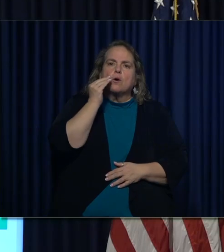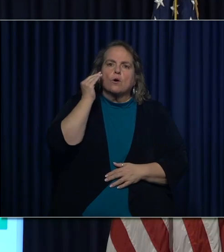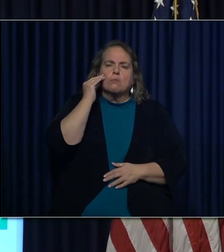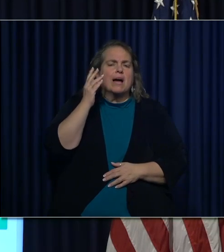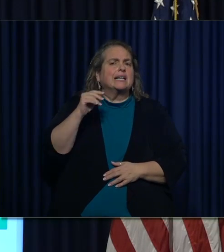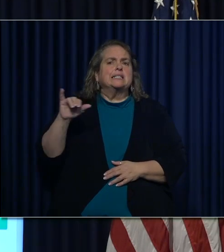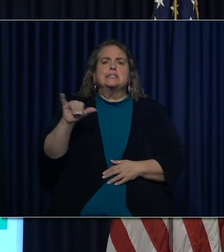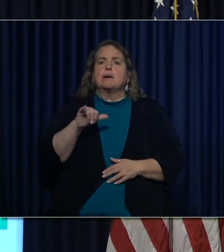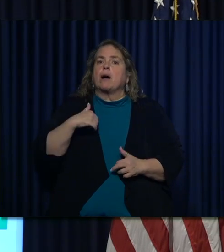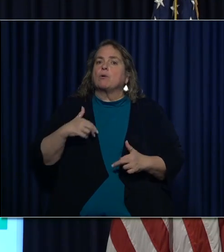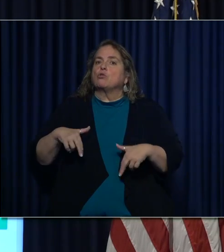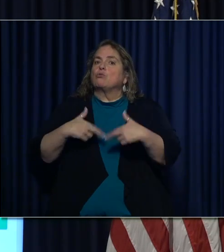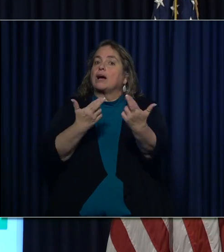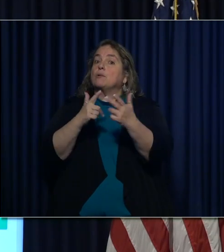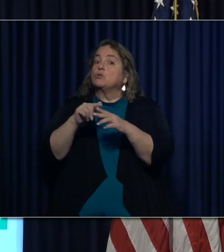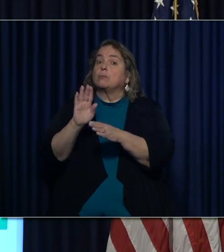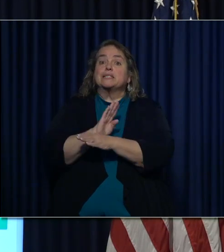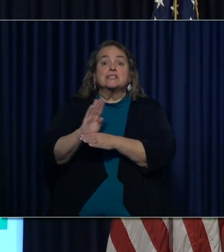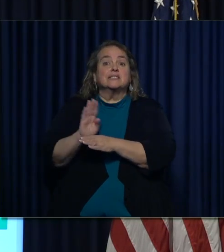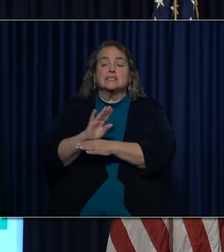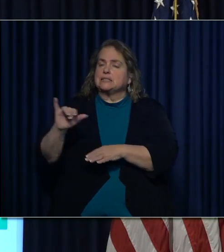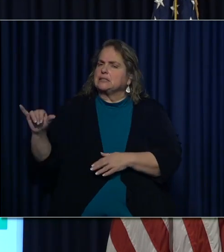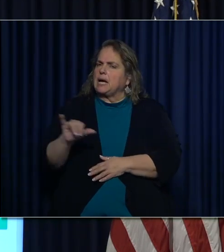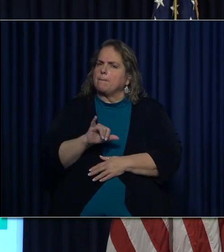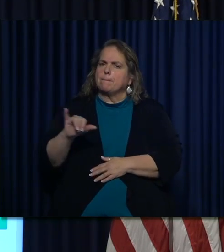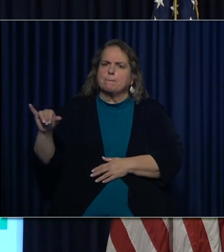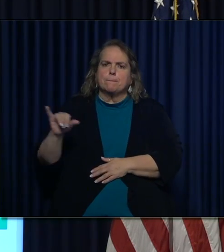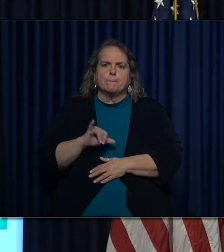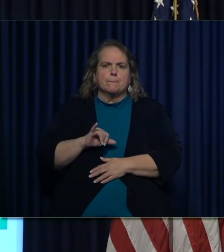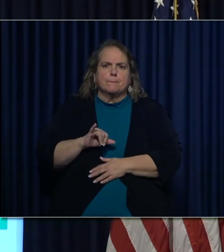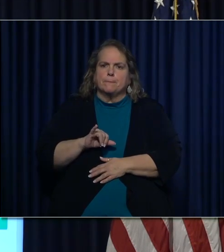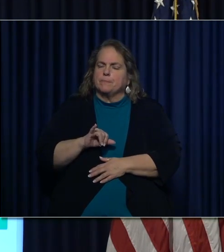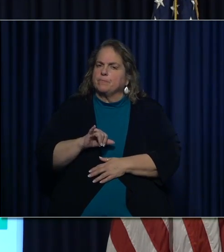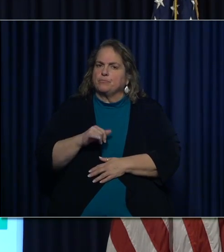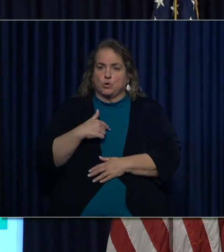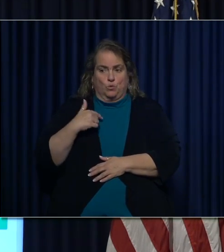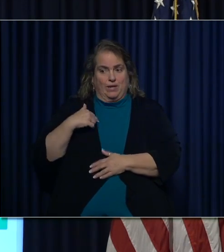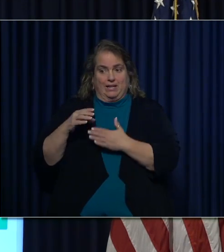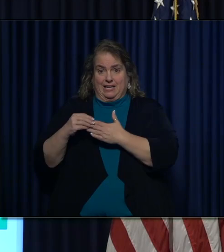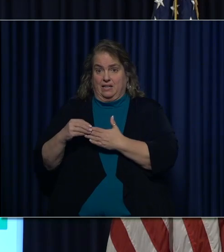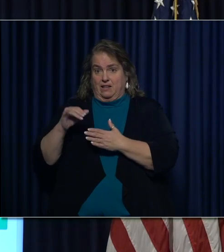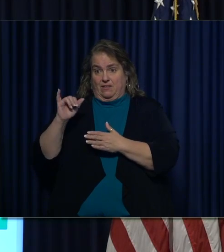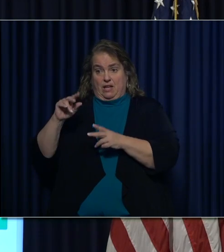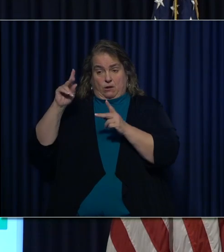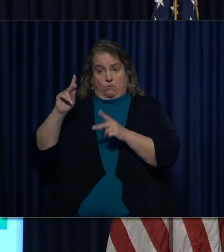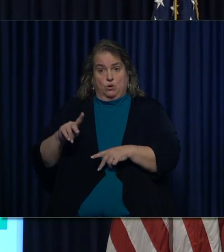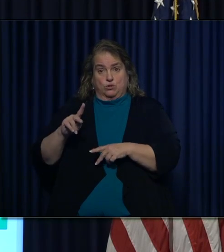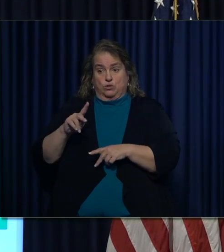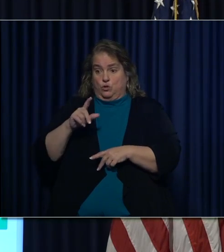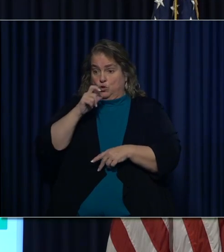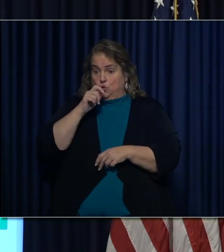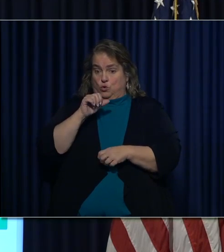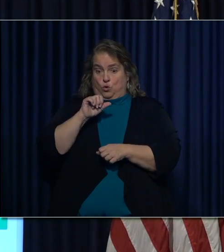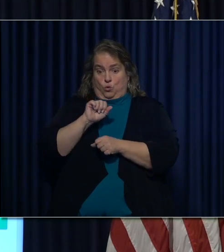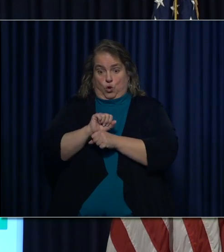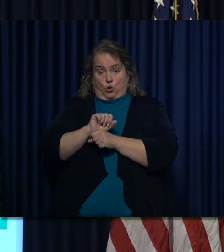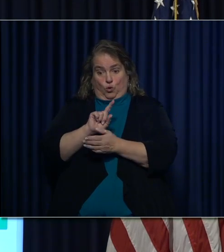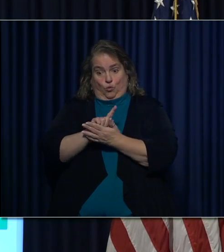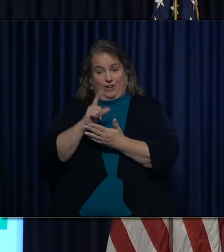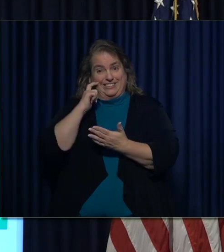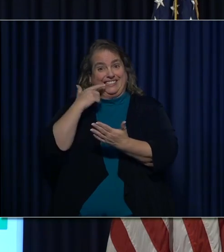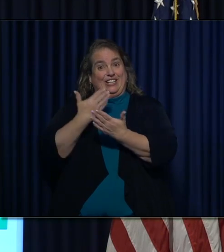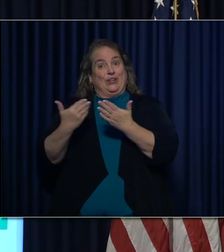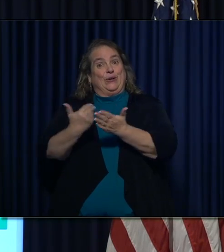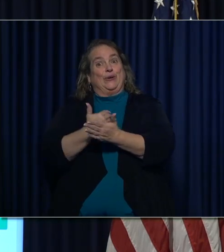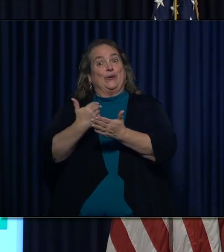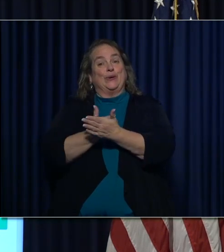same thing I'm recommending to businesses that we are actually leading here in Kentucky. That person who's worked a week and hasn't accrued sick time